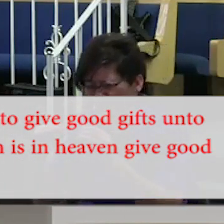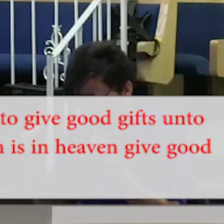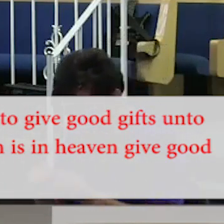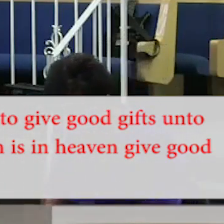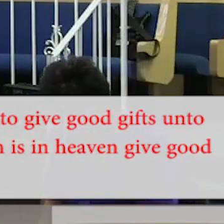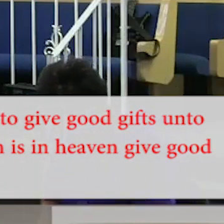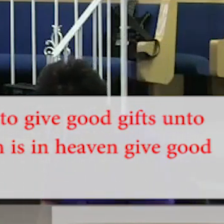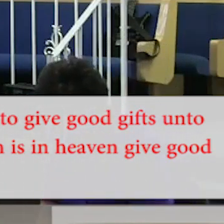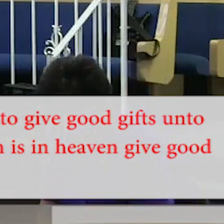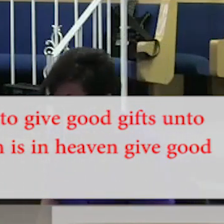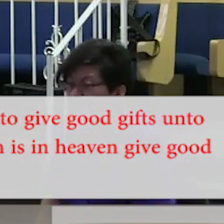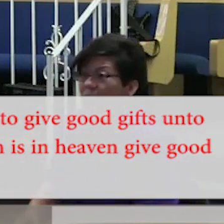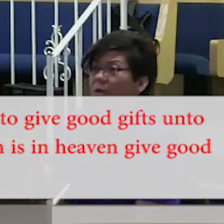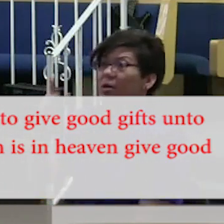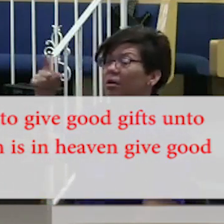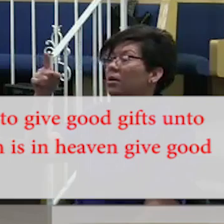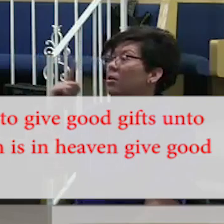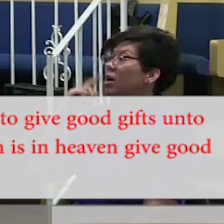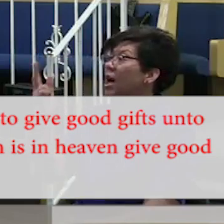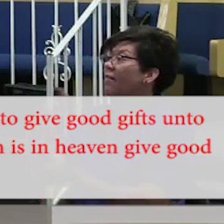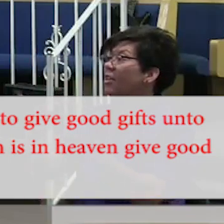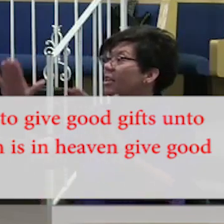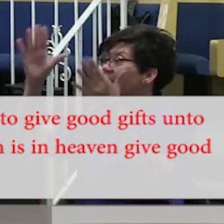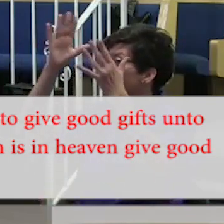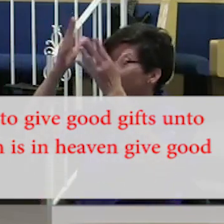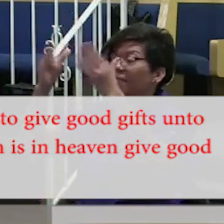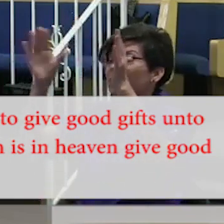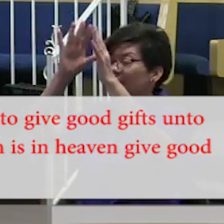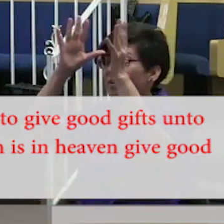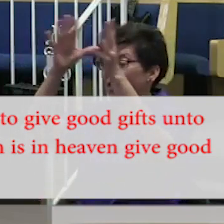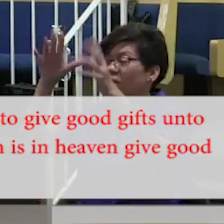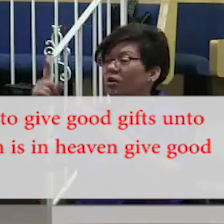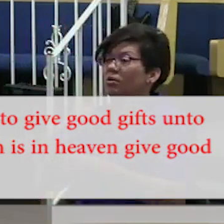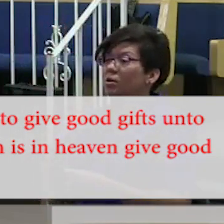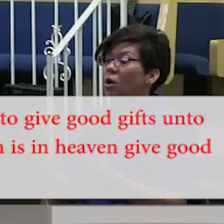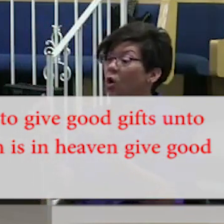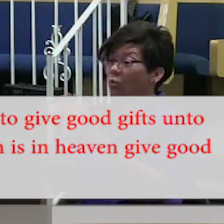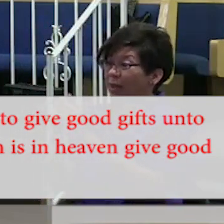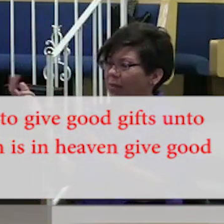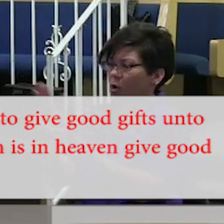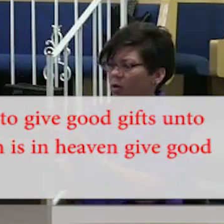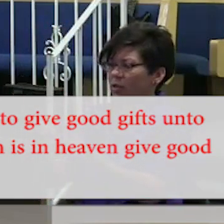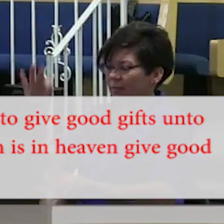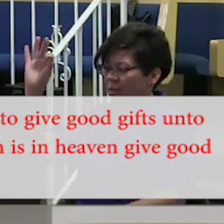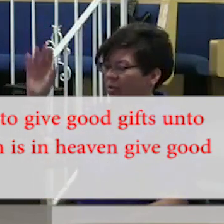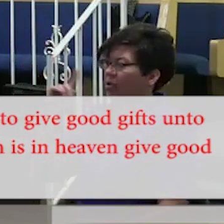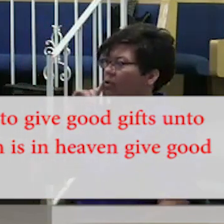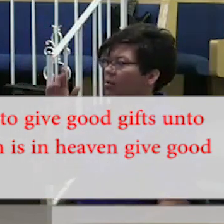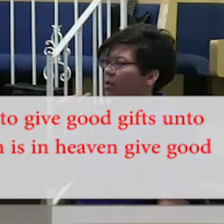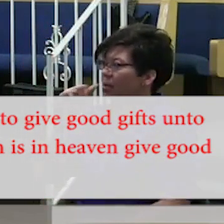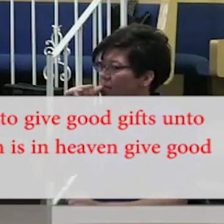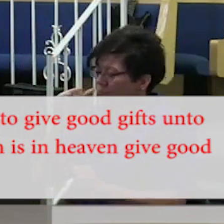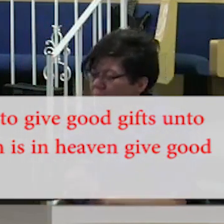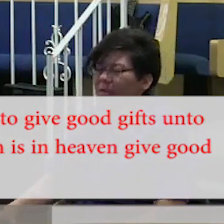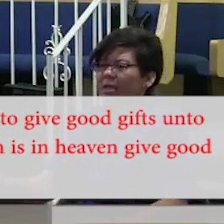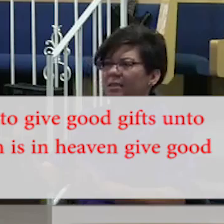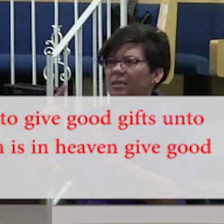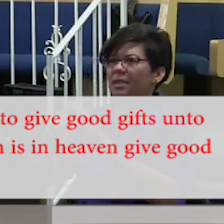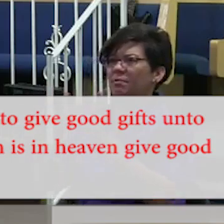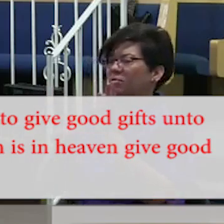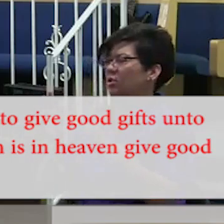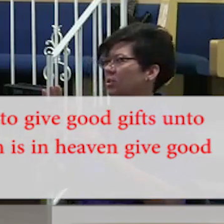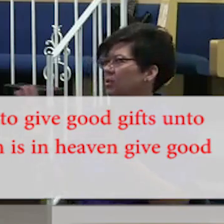how much more shall your heavenly Father give the Holy Ghost?" Oh, bless the name of